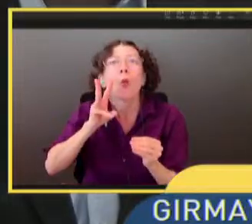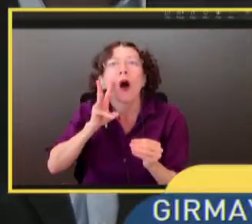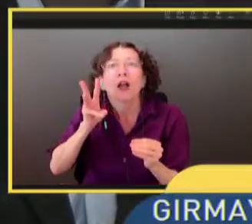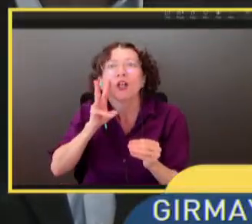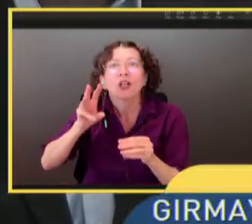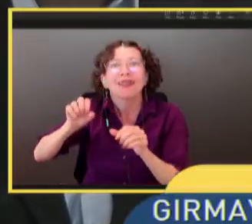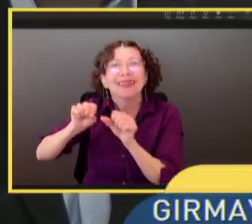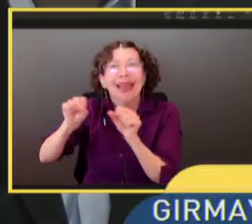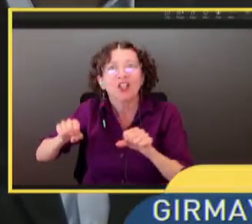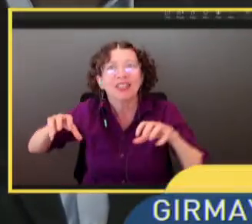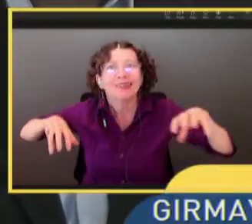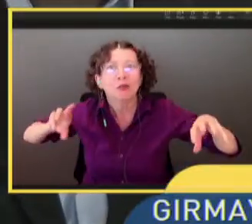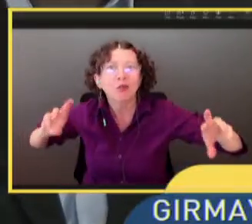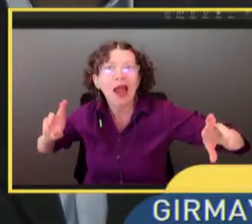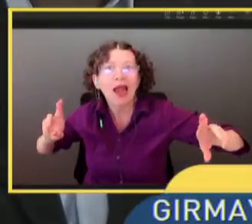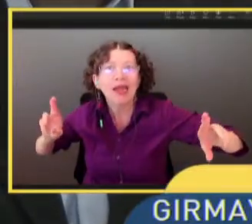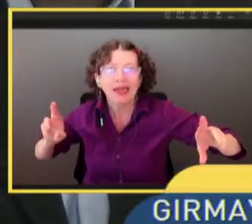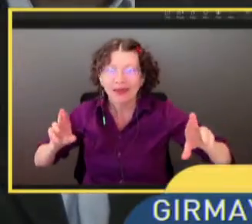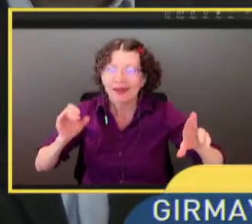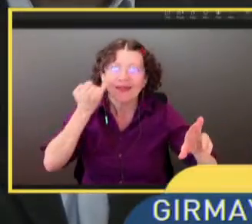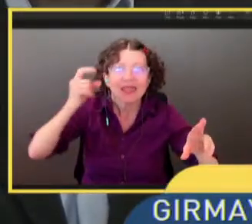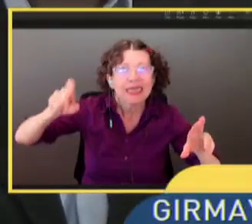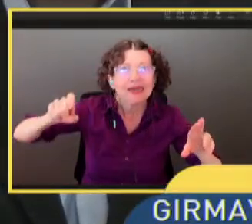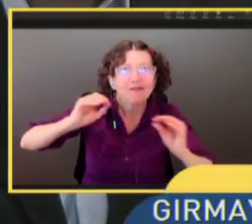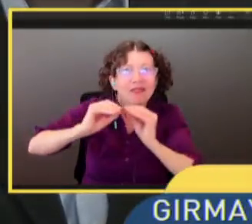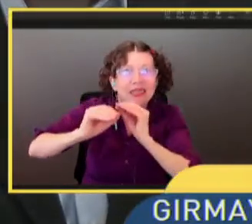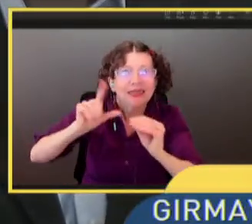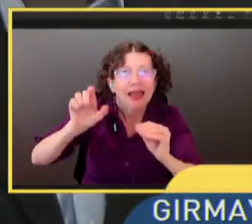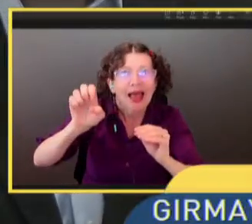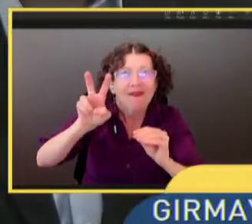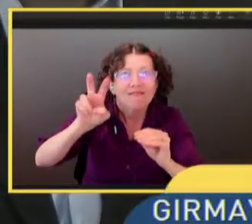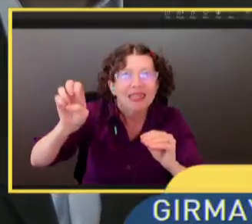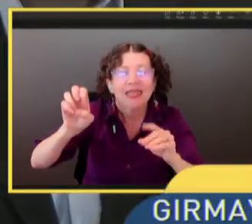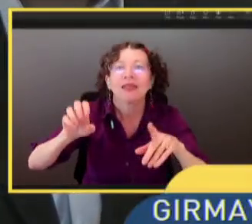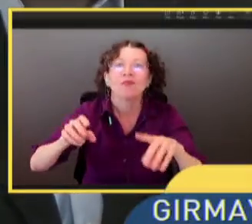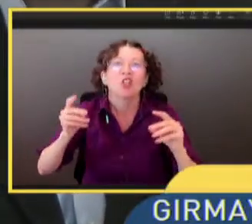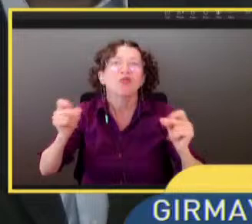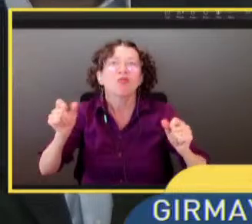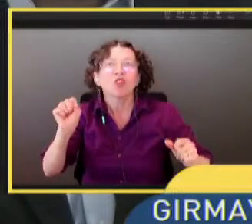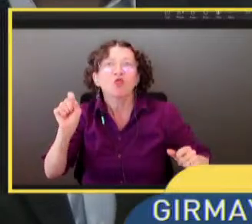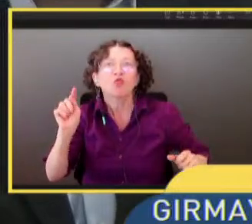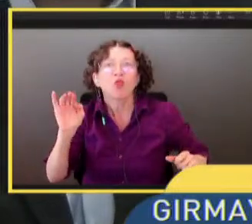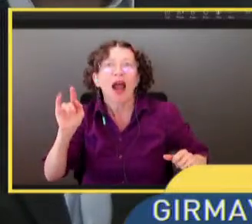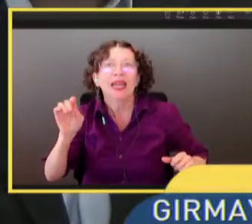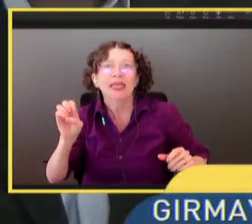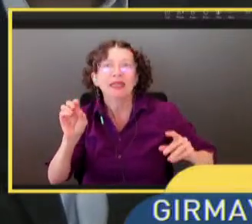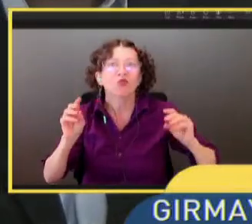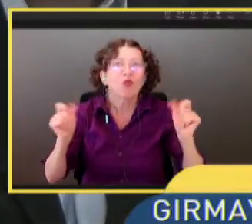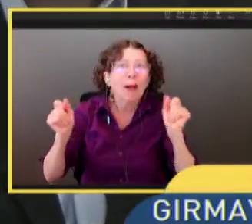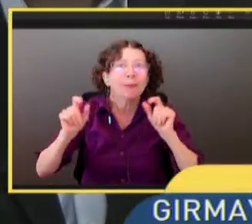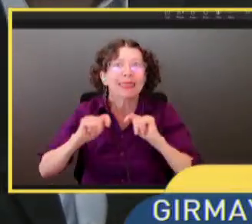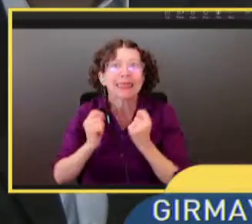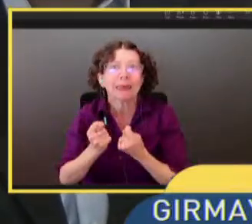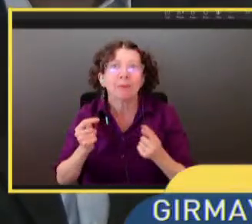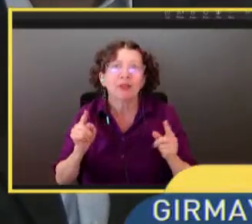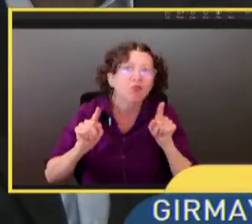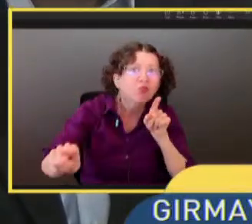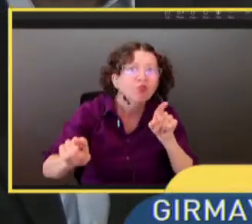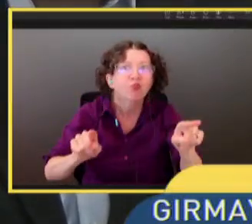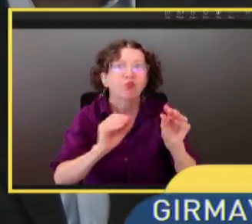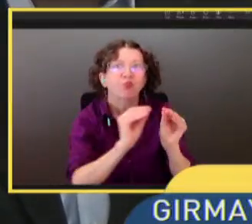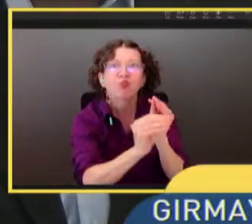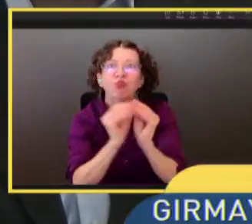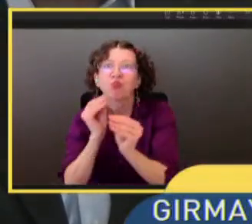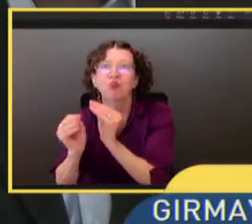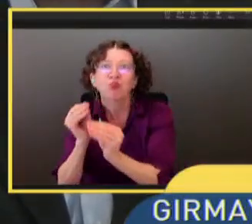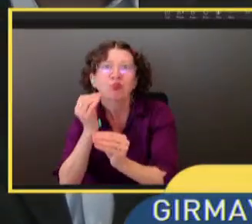have accepted those resources. Just to reiterate, more monitoring support from the National Guard, more water rescue teams